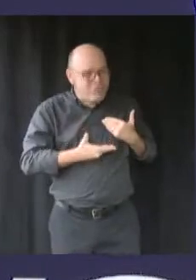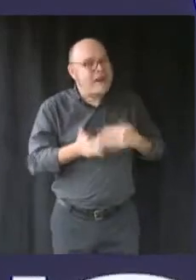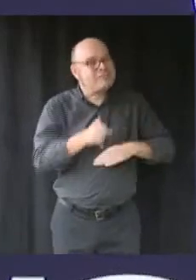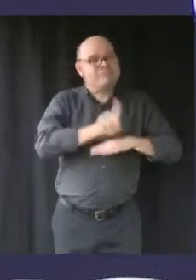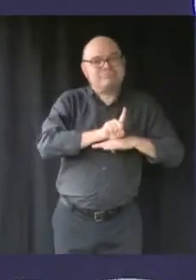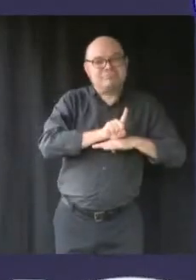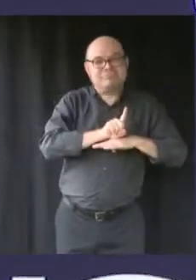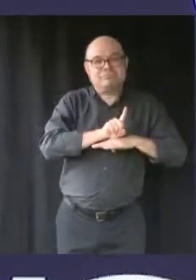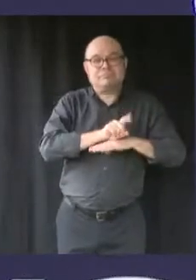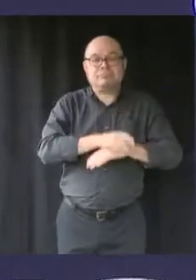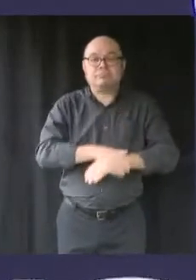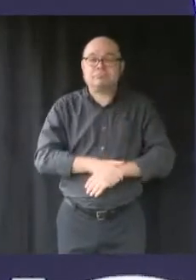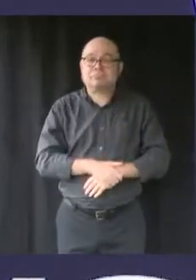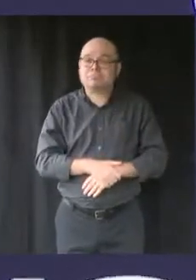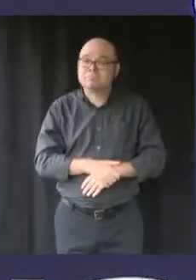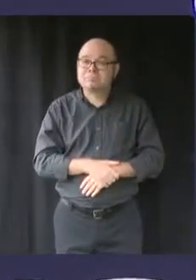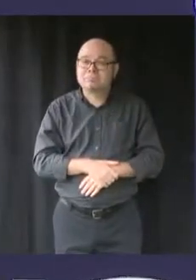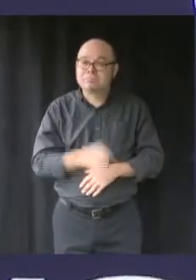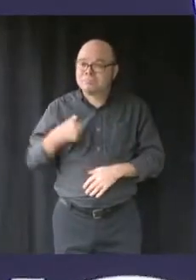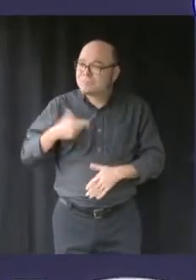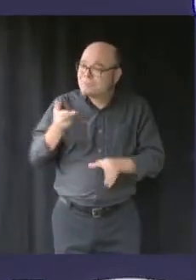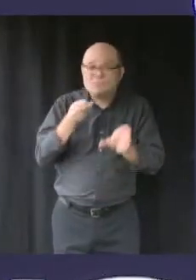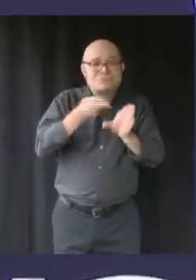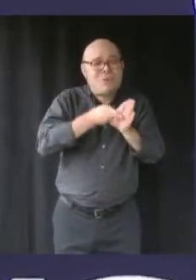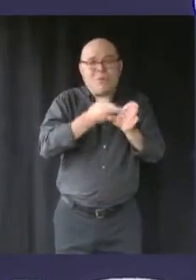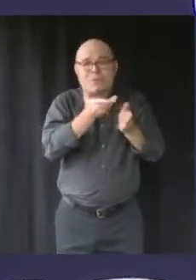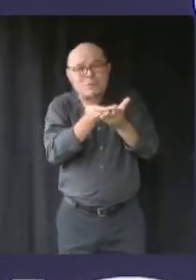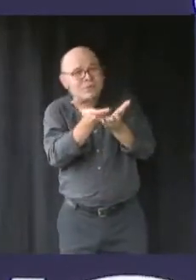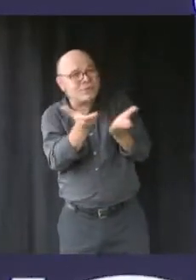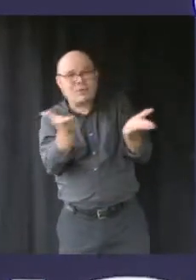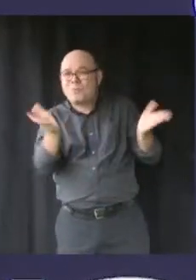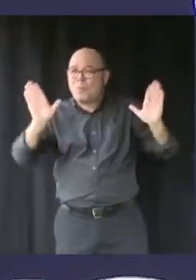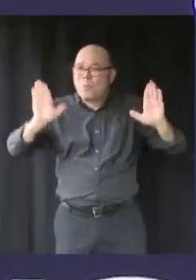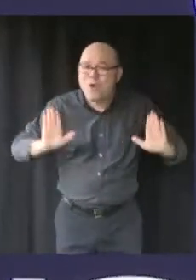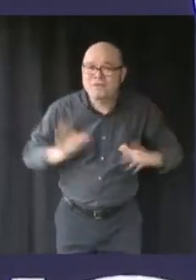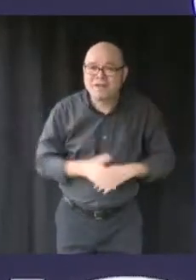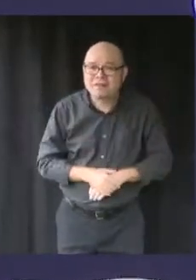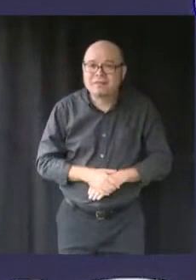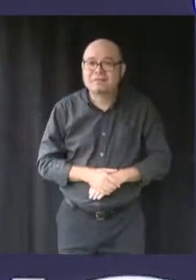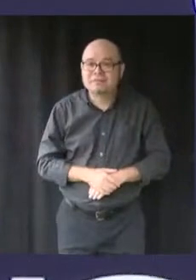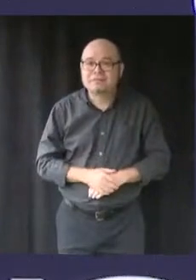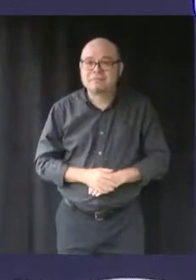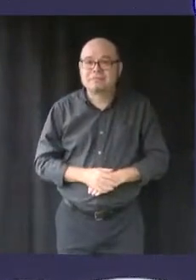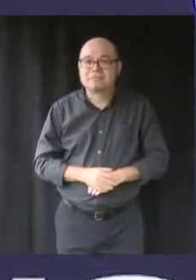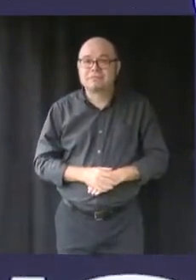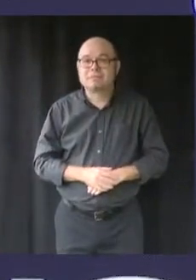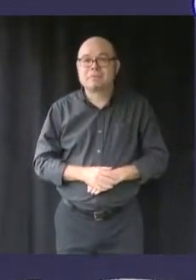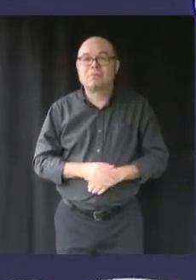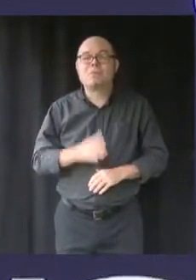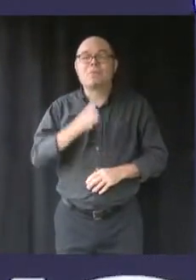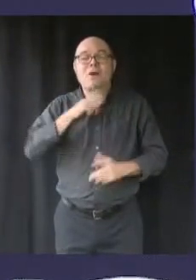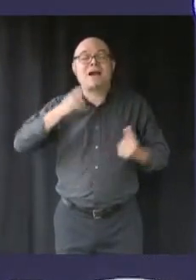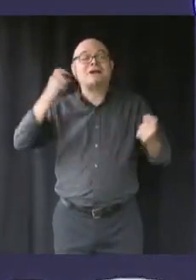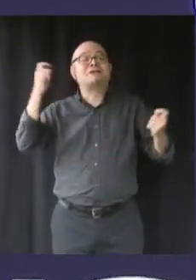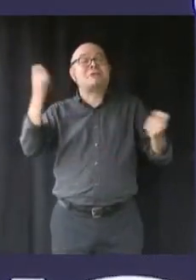join you, particularly on an occasion where we are celebrating your uncle, but we celebrate the entire